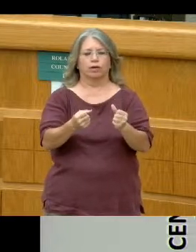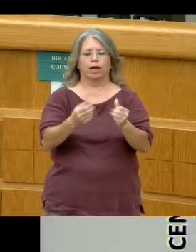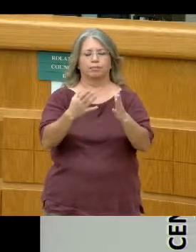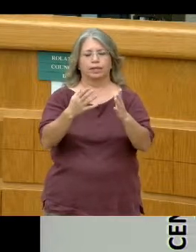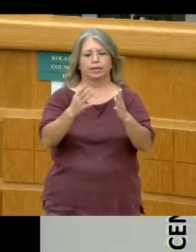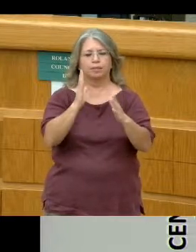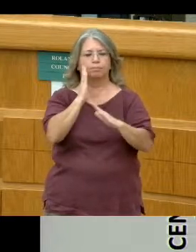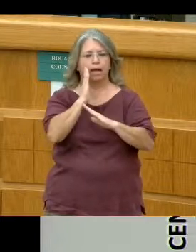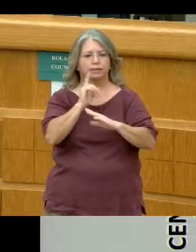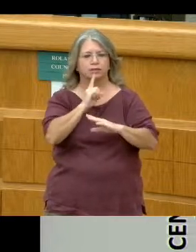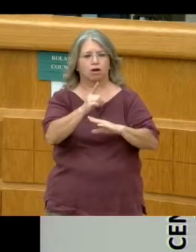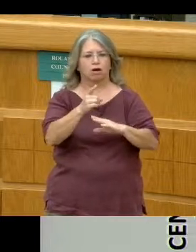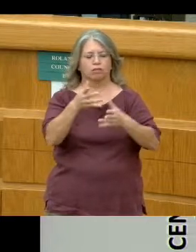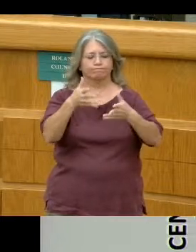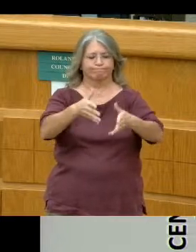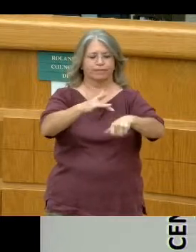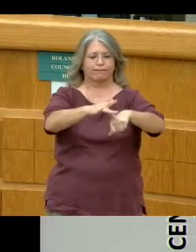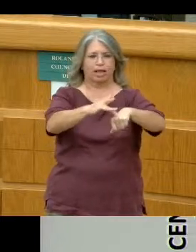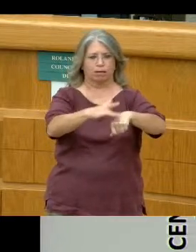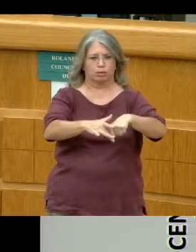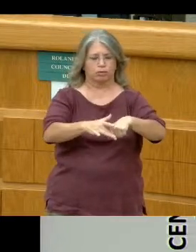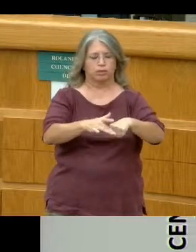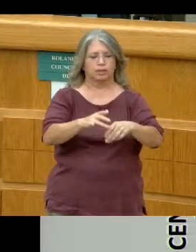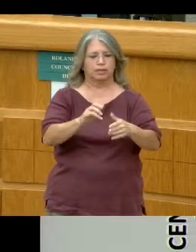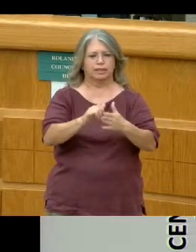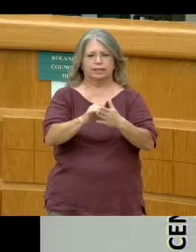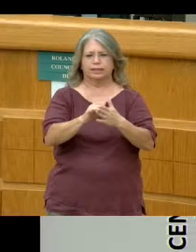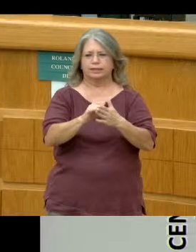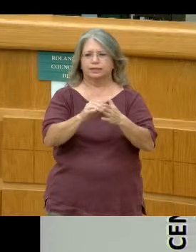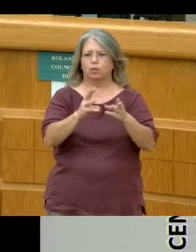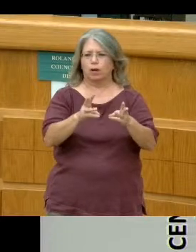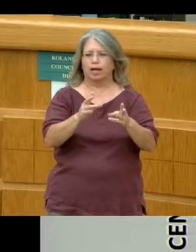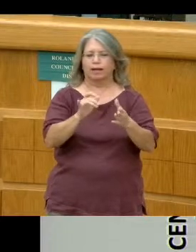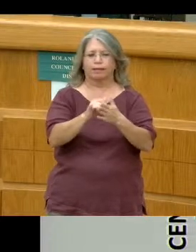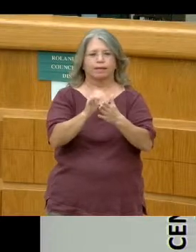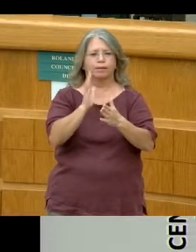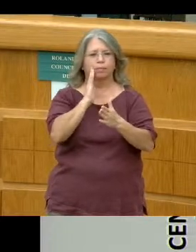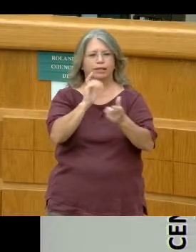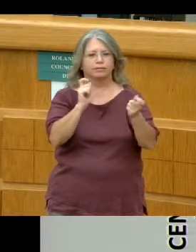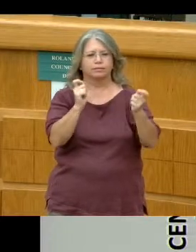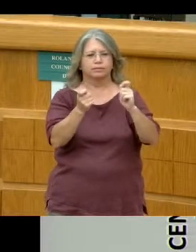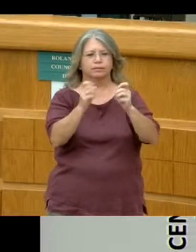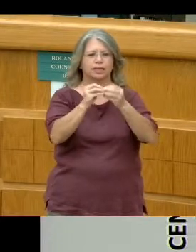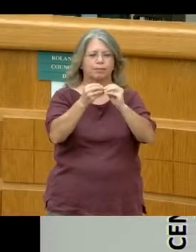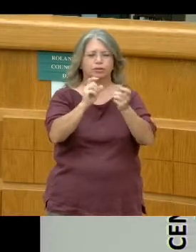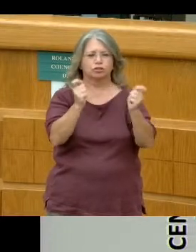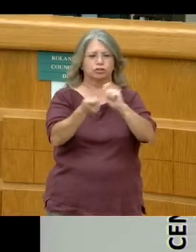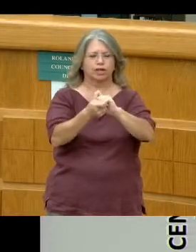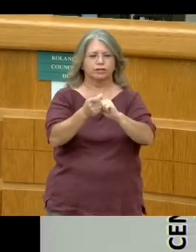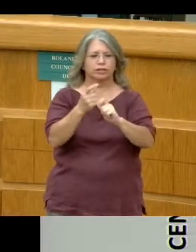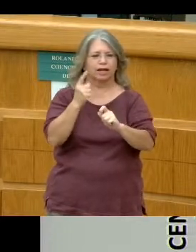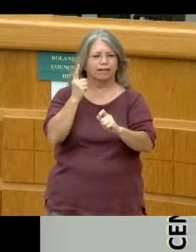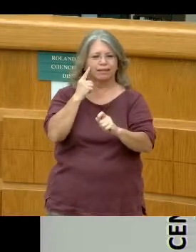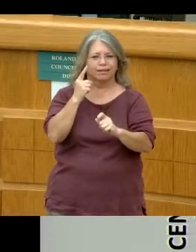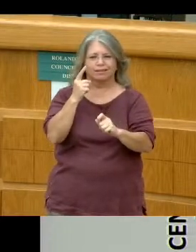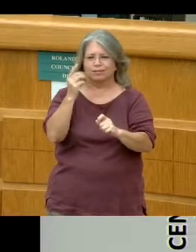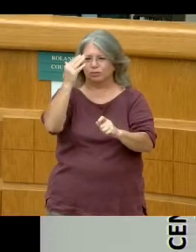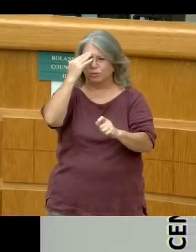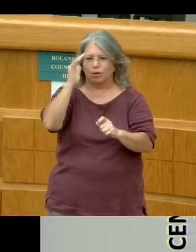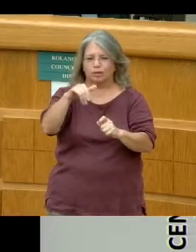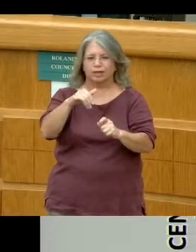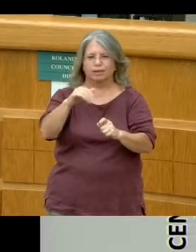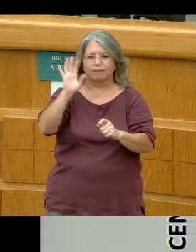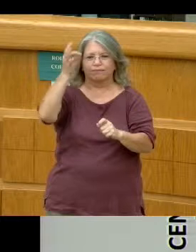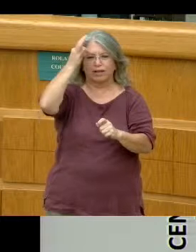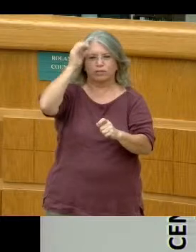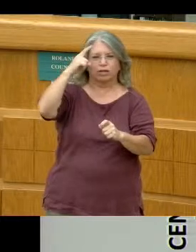data changed on us in the past week. I think everybody's aware that the federal government decided to change the way that this